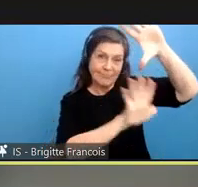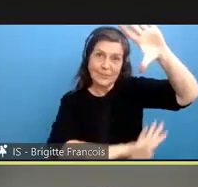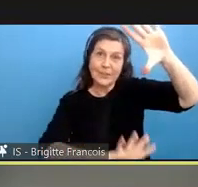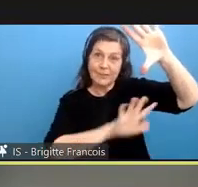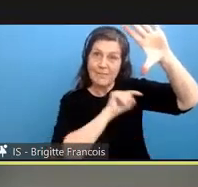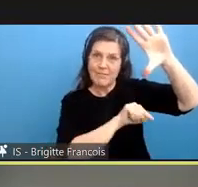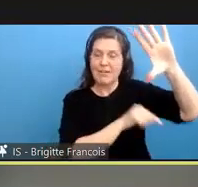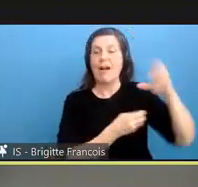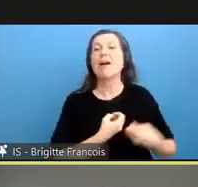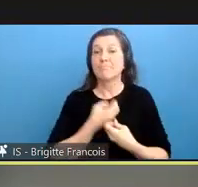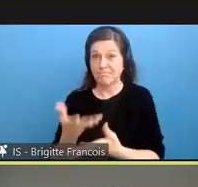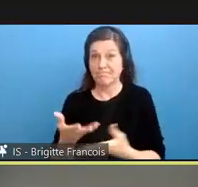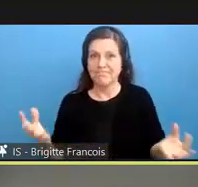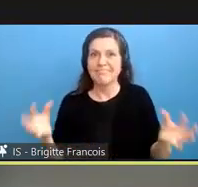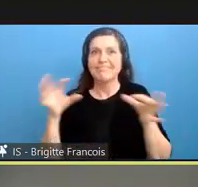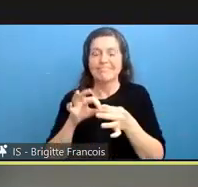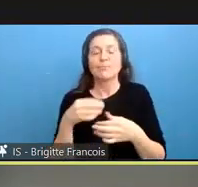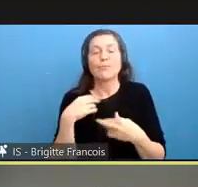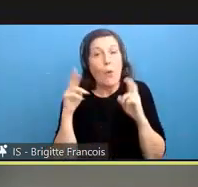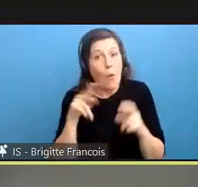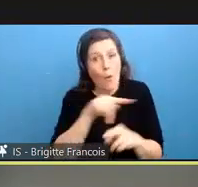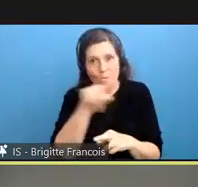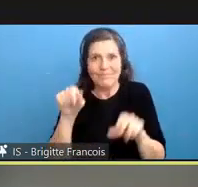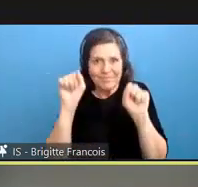that webinar as well. So I do hope you can join us.